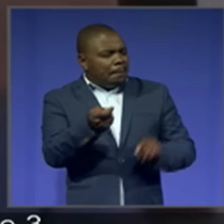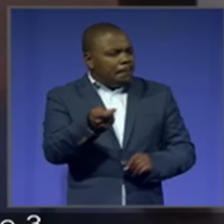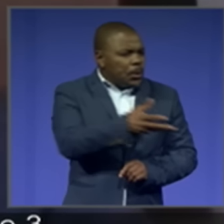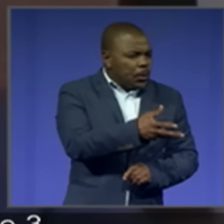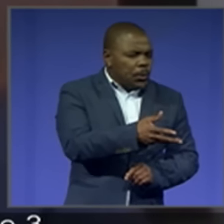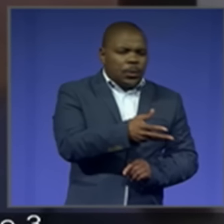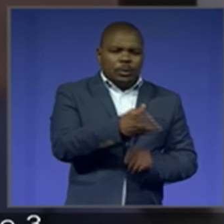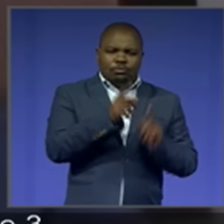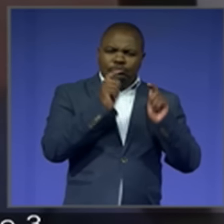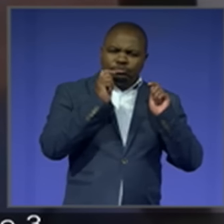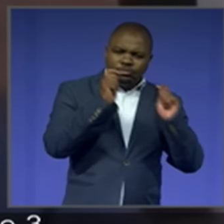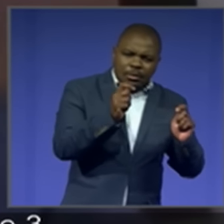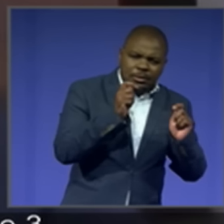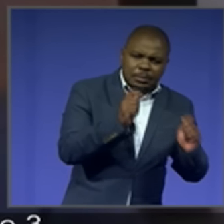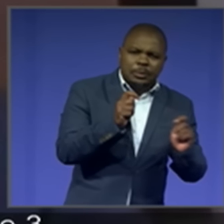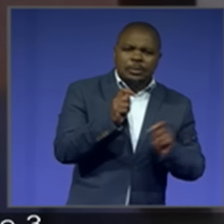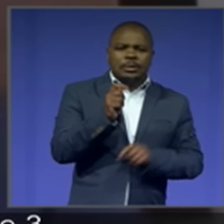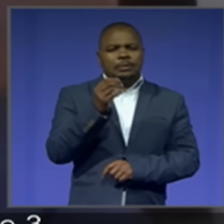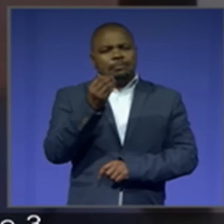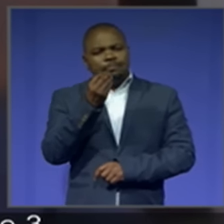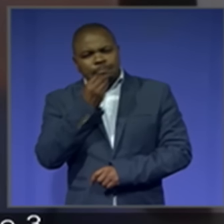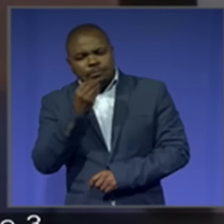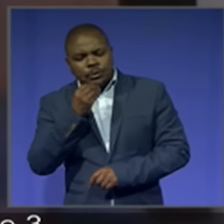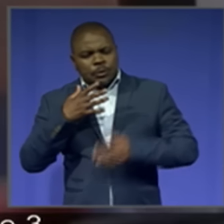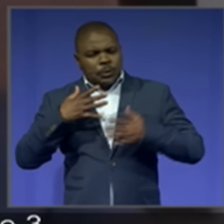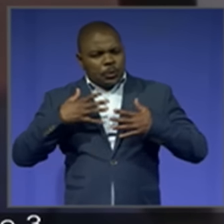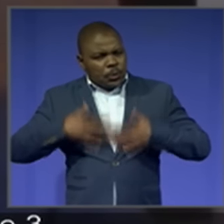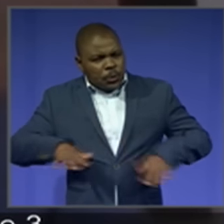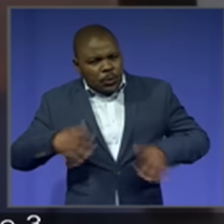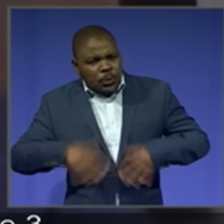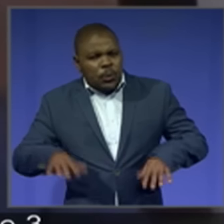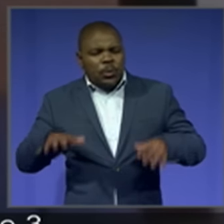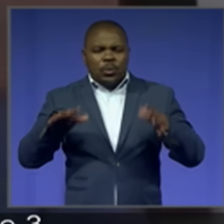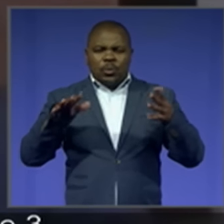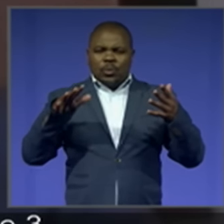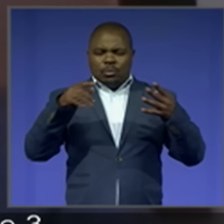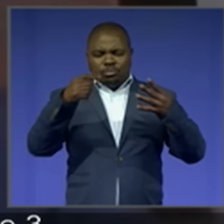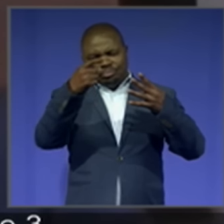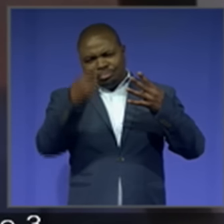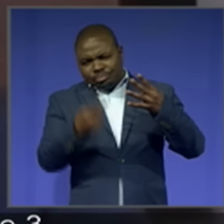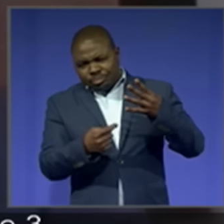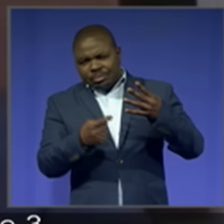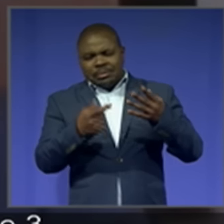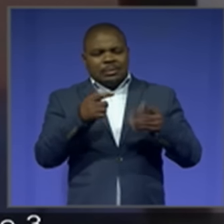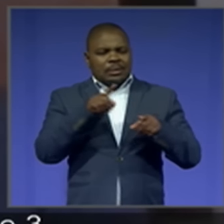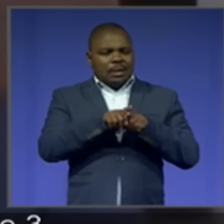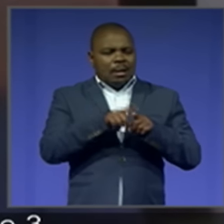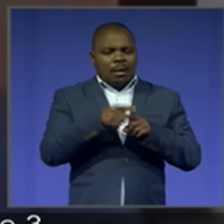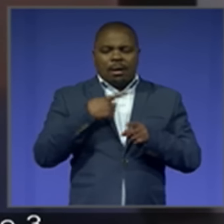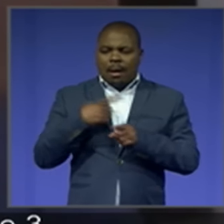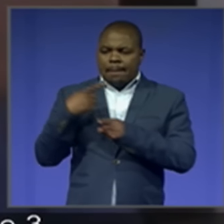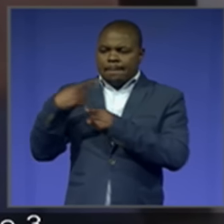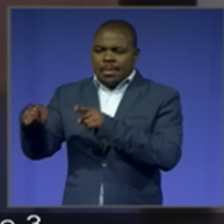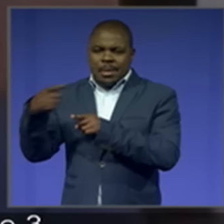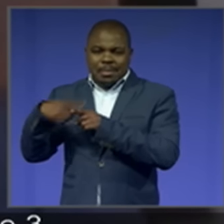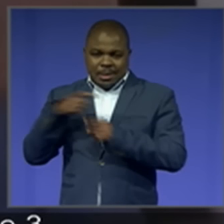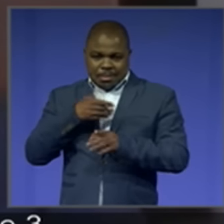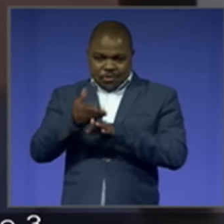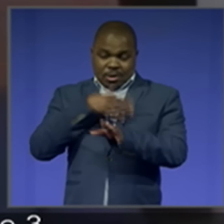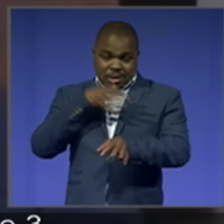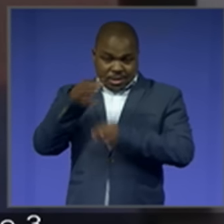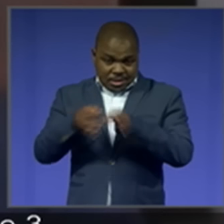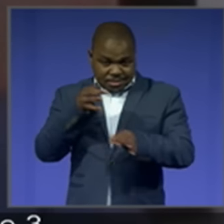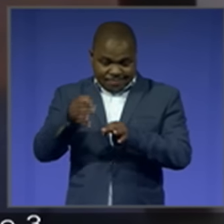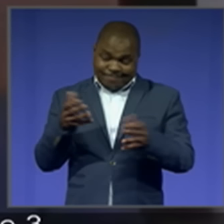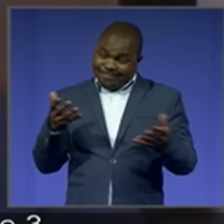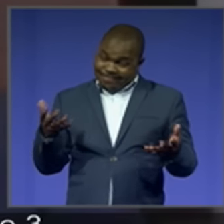di-transport cost, theko ya dijo, theko ya diaparo, ditjeo tsa rona tsa di-repayments tsena tse ke buileng ka tsona,